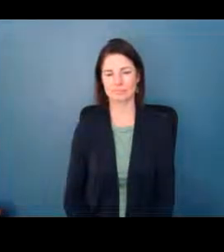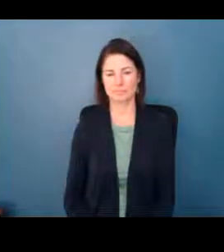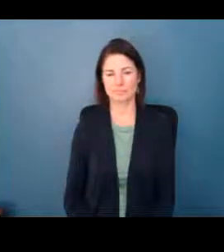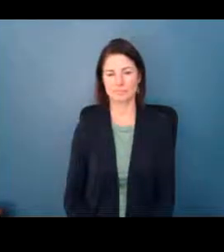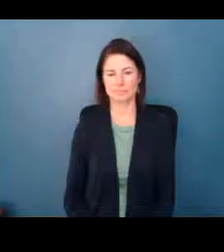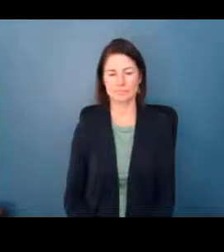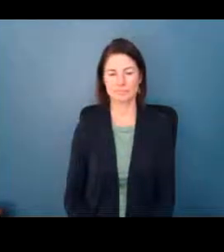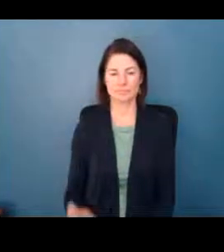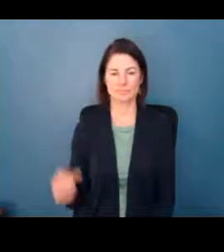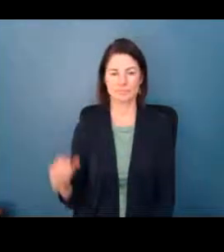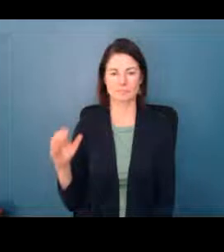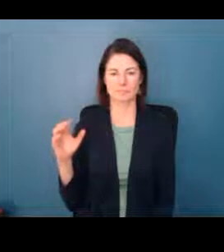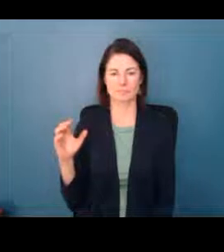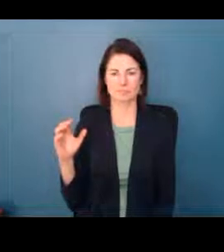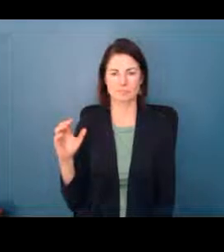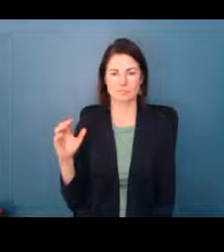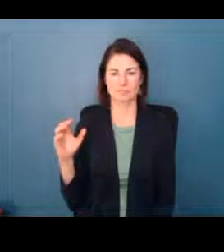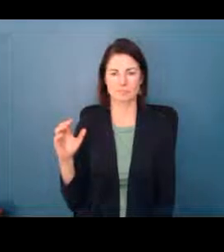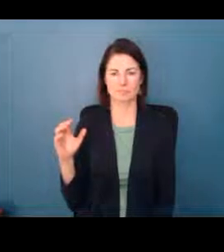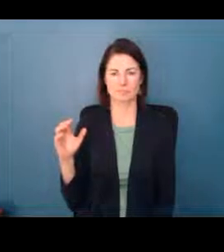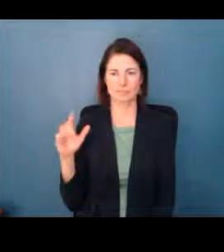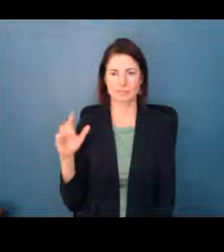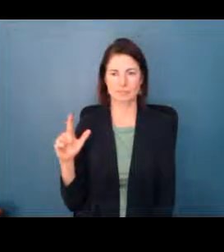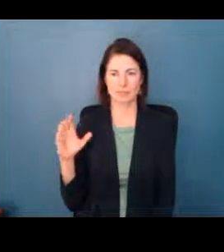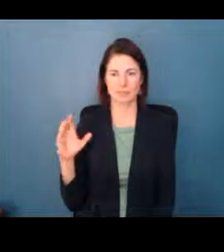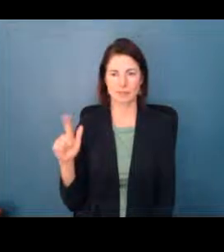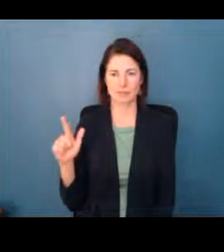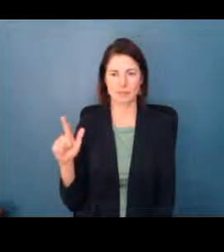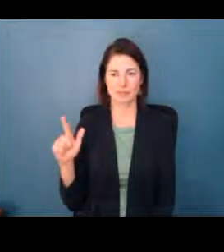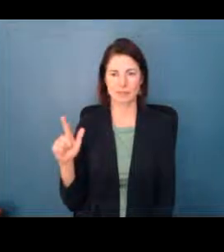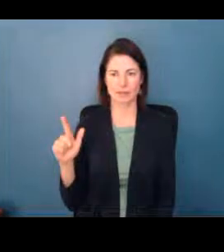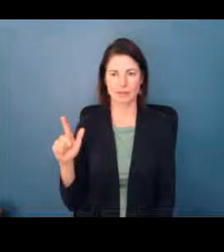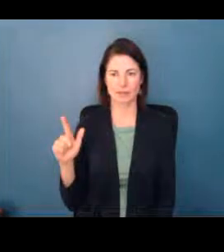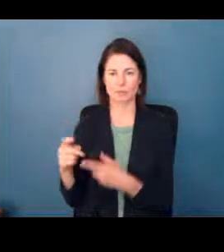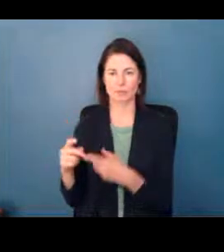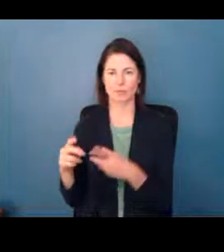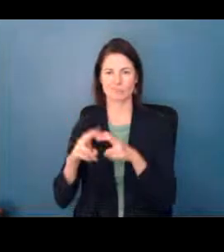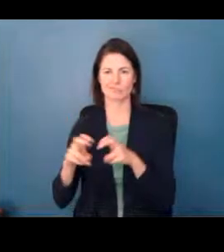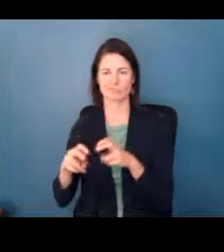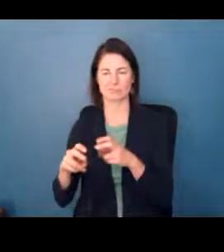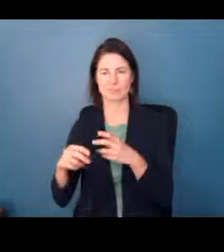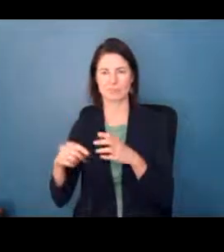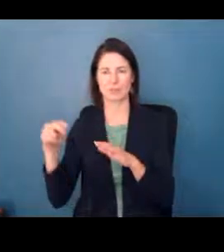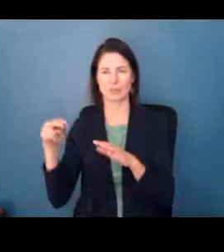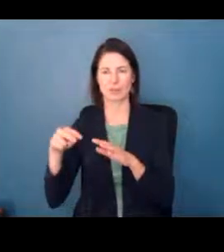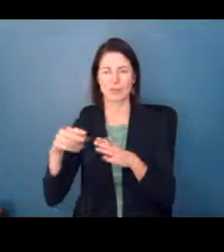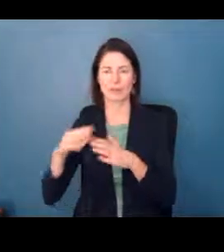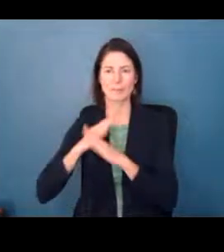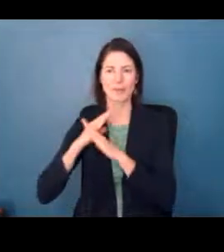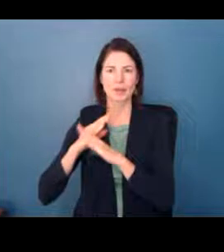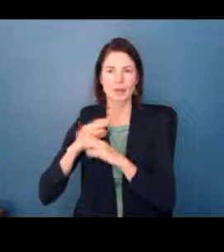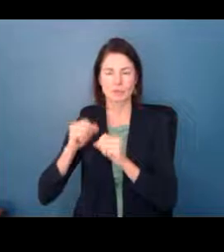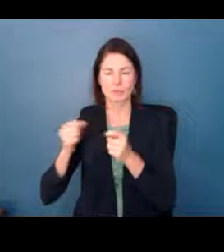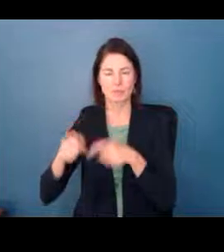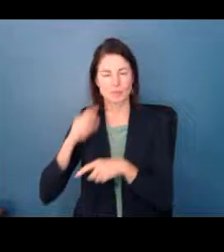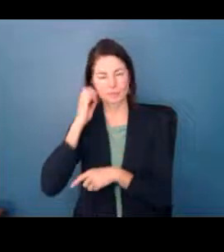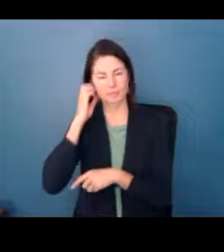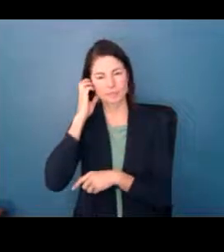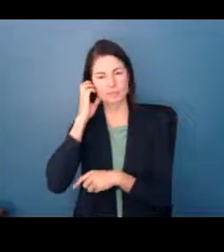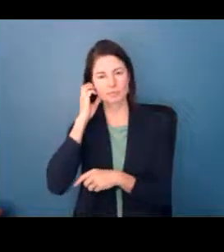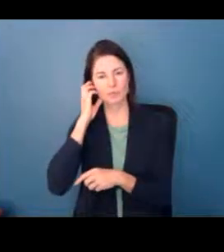give a better on the construction workforce, which actually has been declining, unfortunately. So looking at barriers possibly that are happening in the